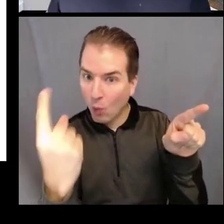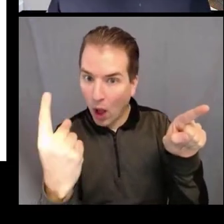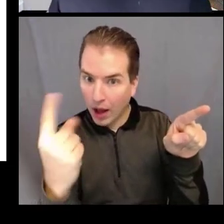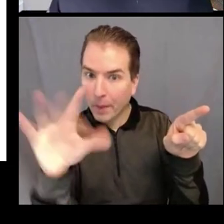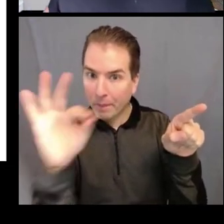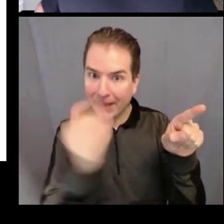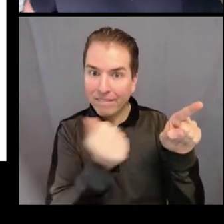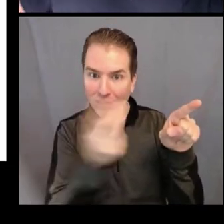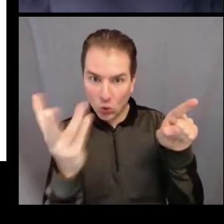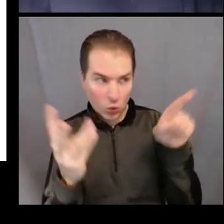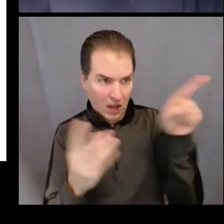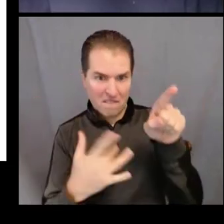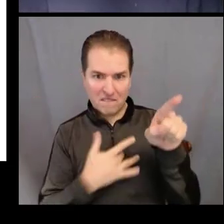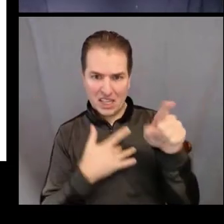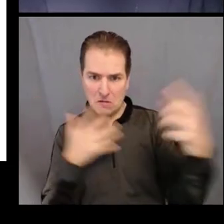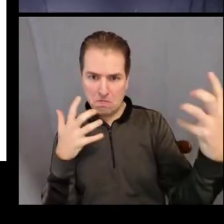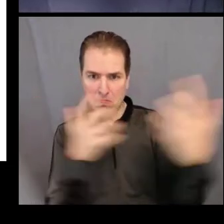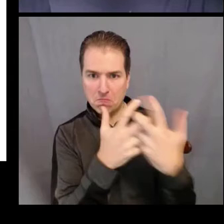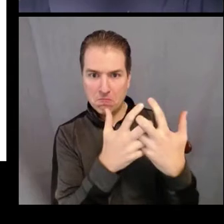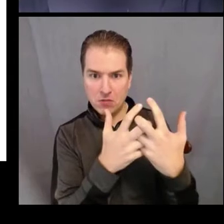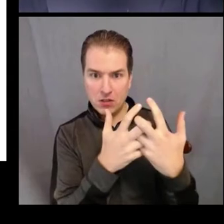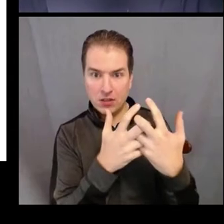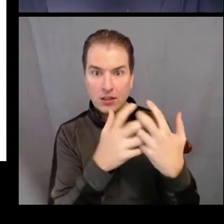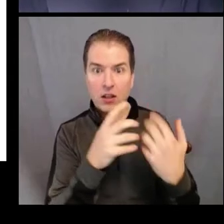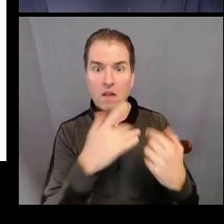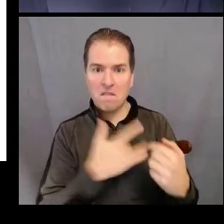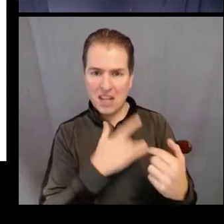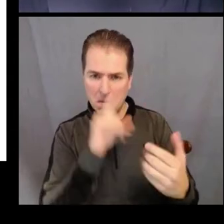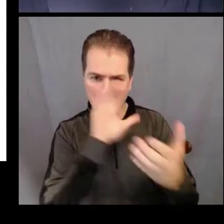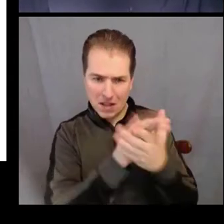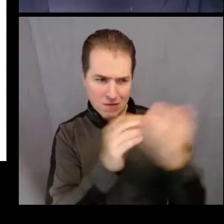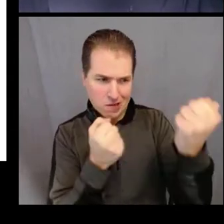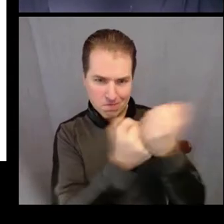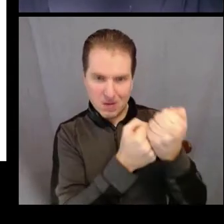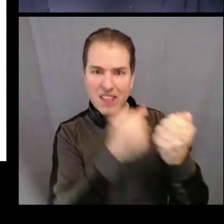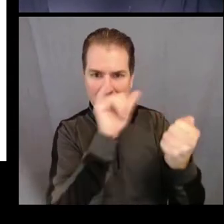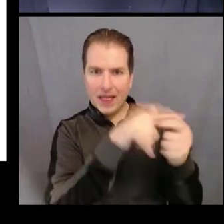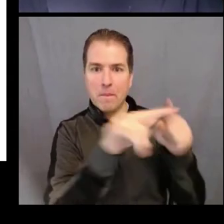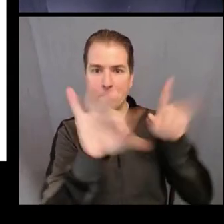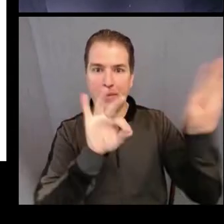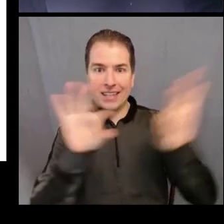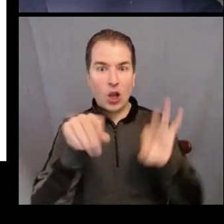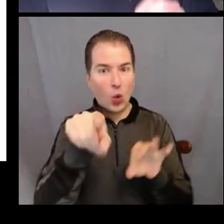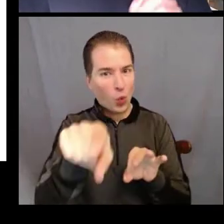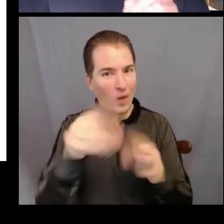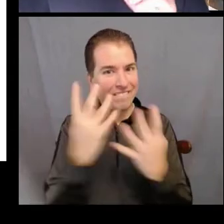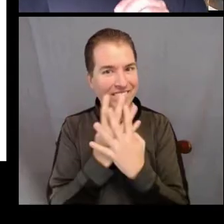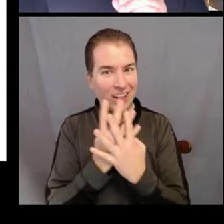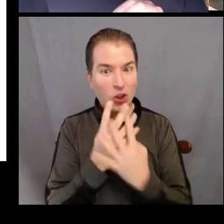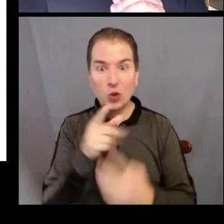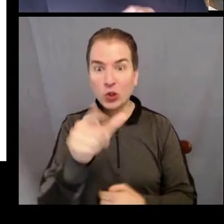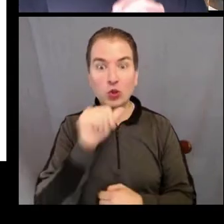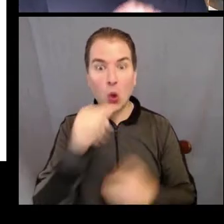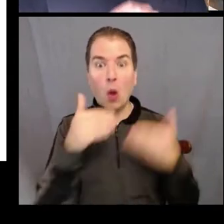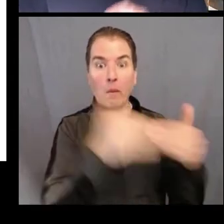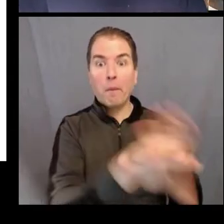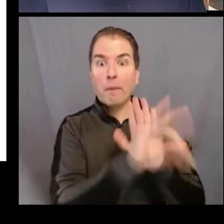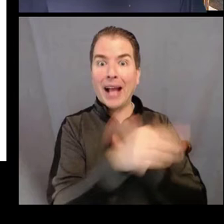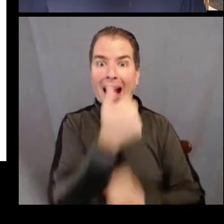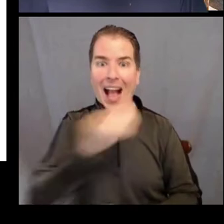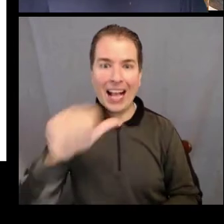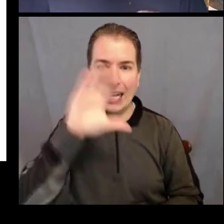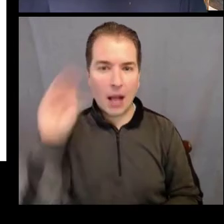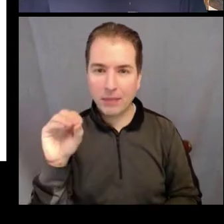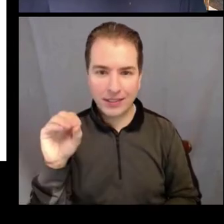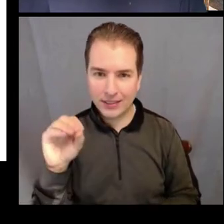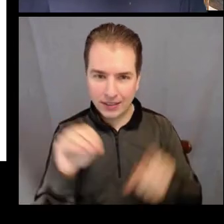represent. Only represent the companies you feel good about and you believe in. After all, it is your manufacturer's rep